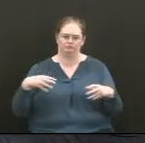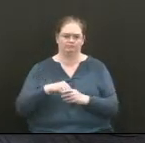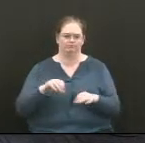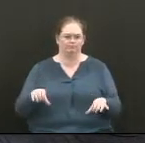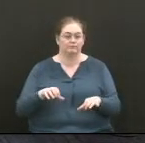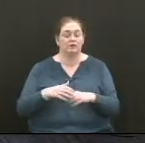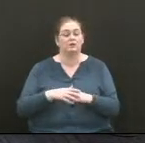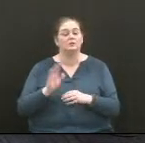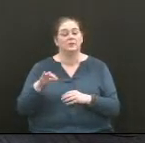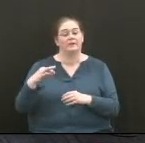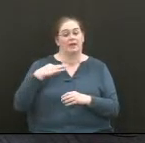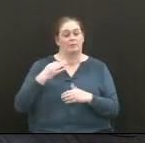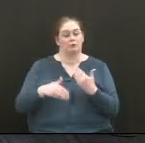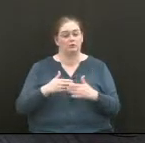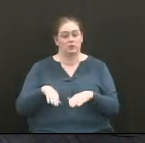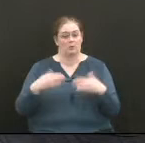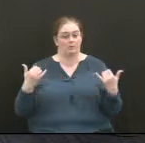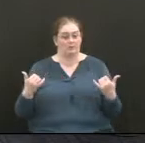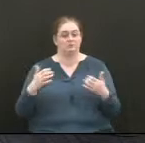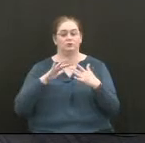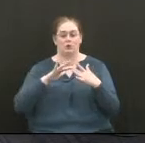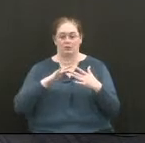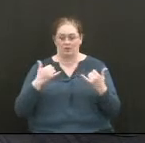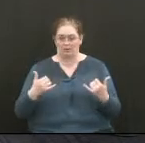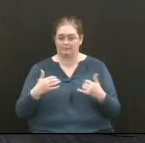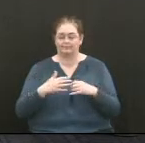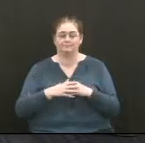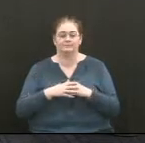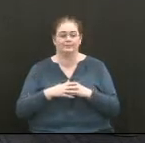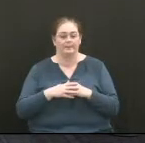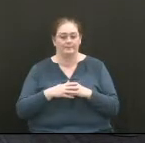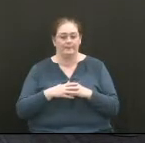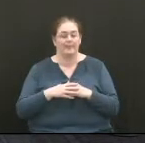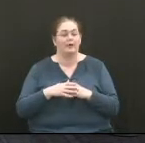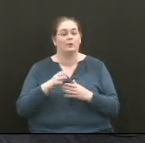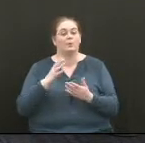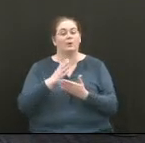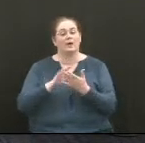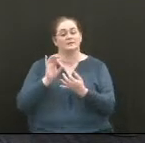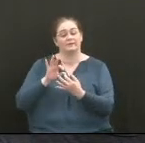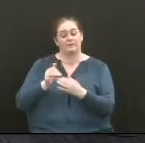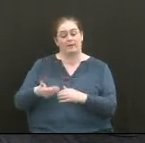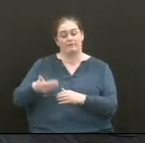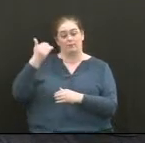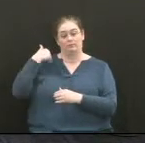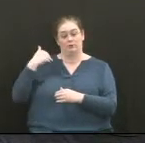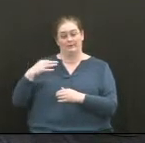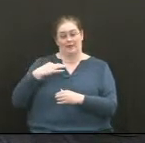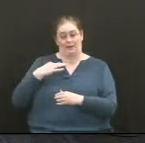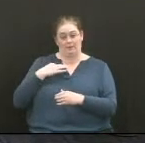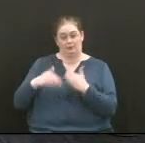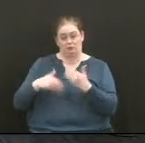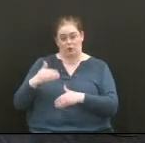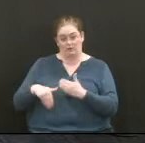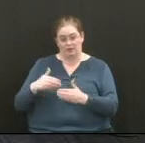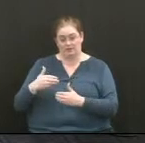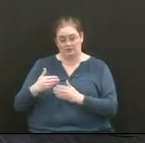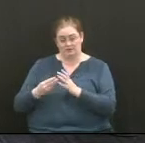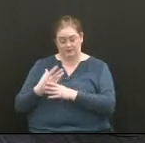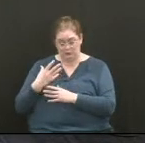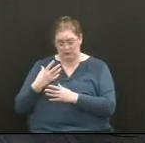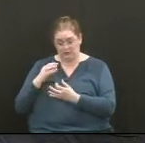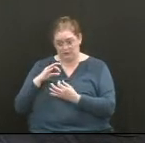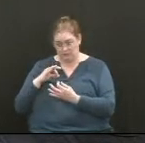but that application process is open, it is online. We took some feedback from the spring application process